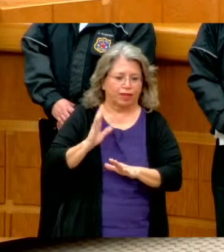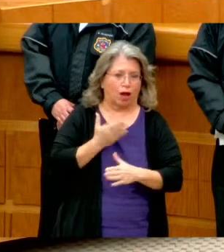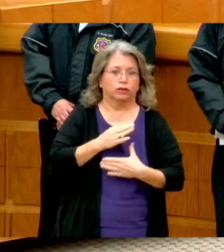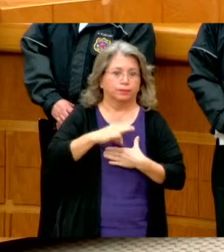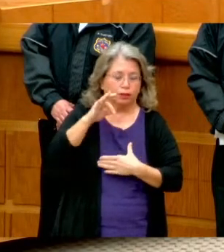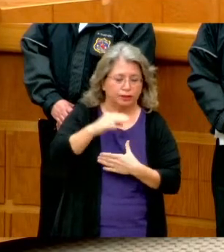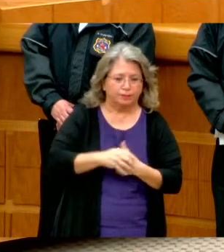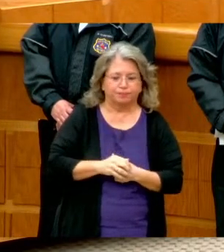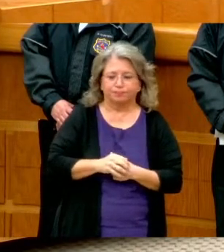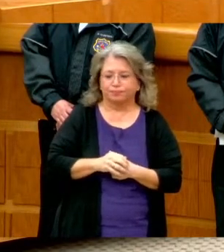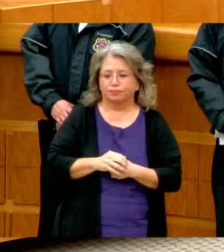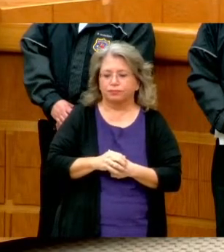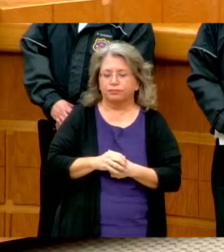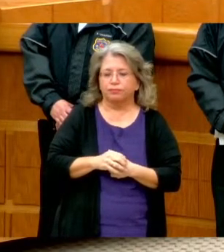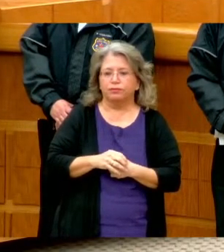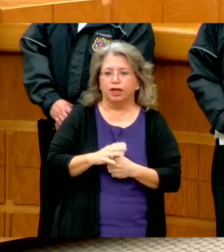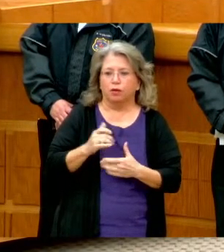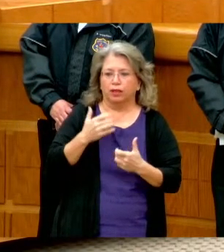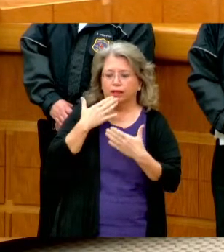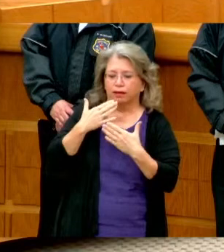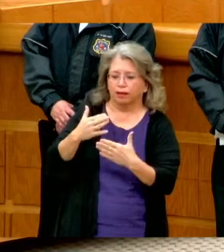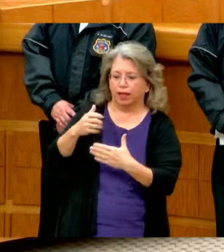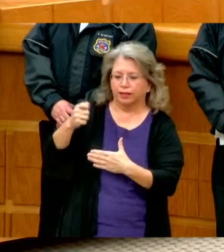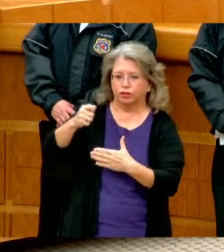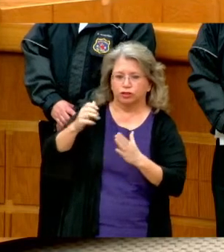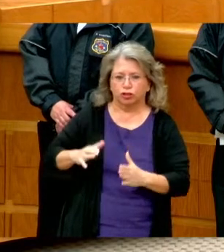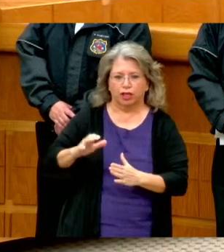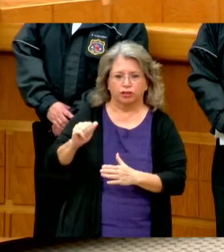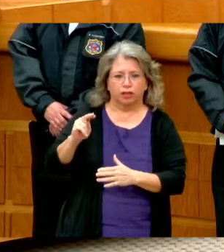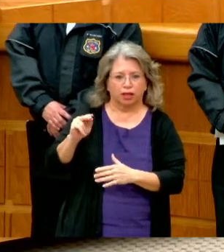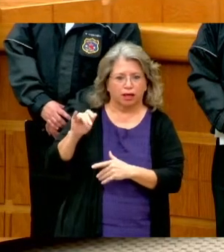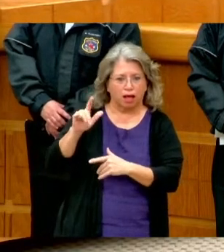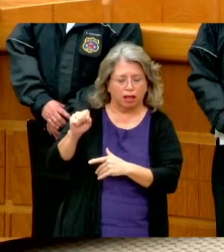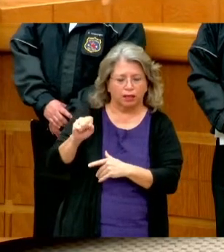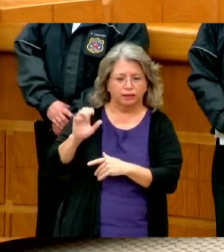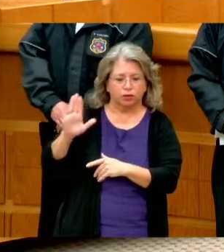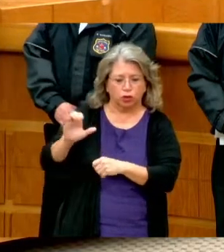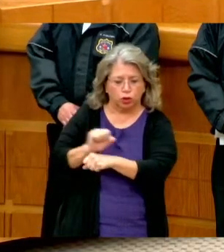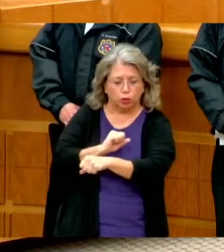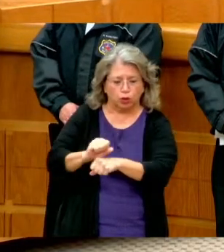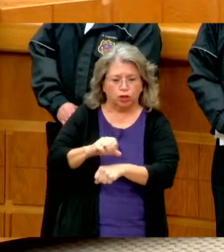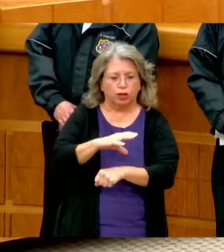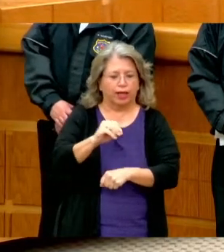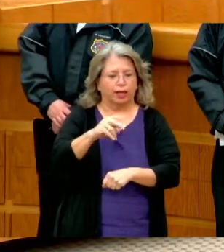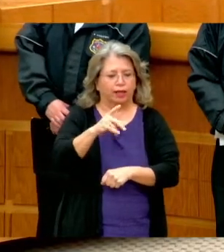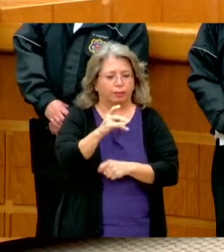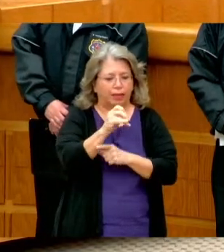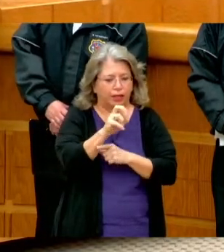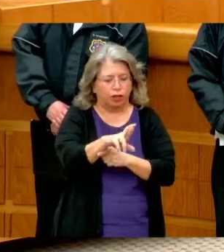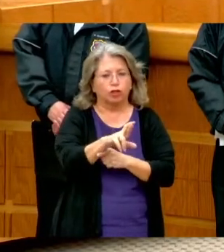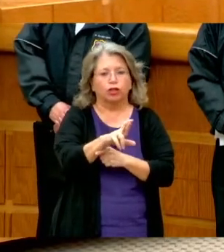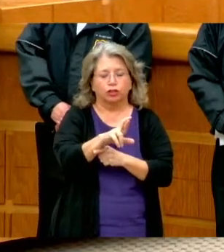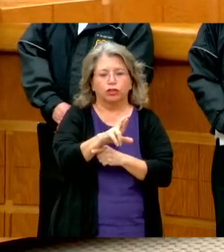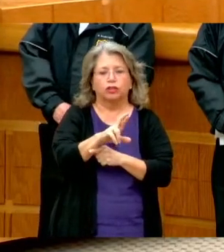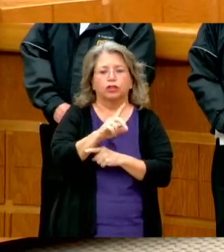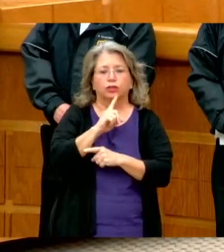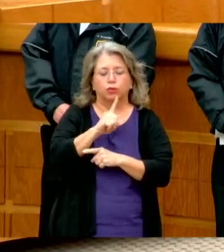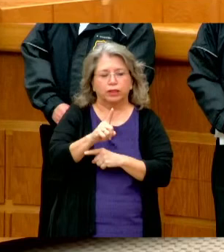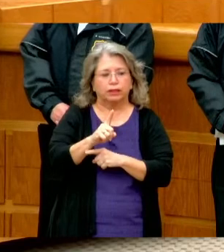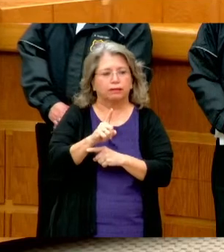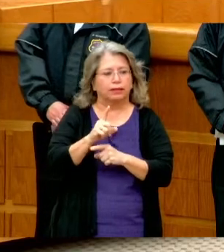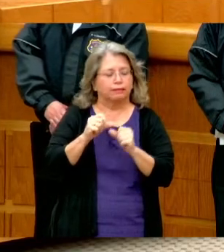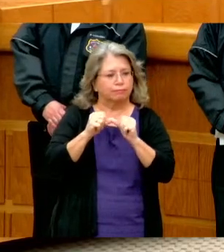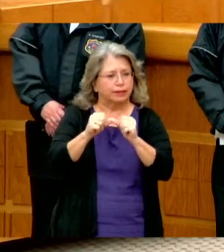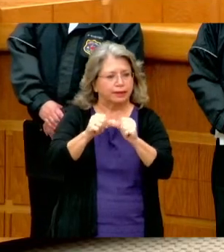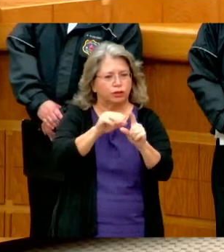thanks to Judge Canales and the work of herself and Peter that really kept reminding people